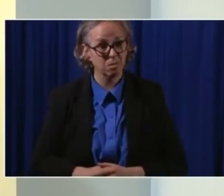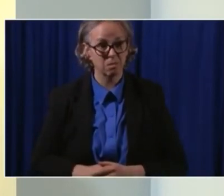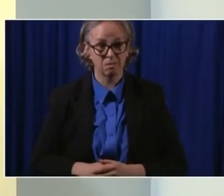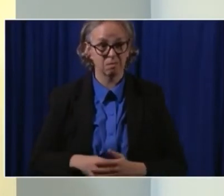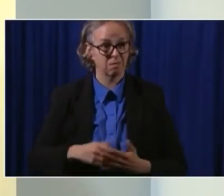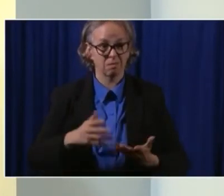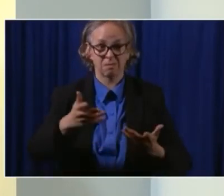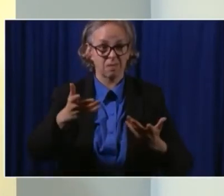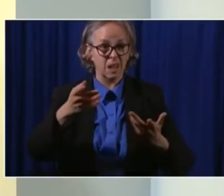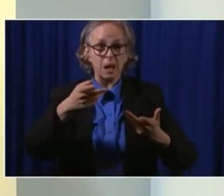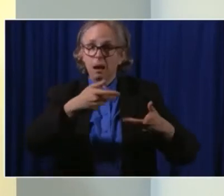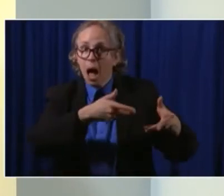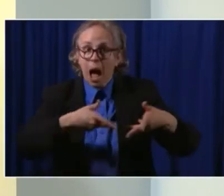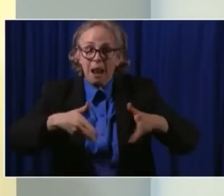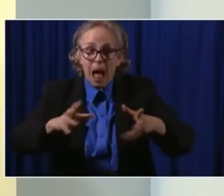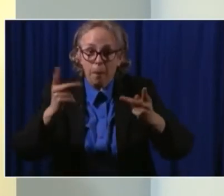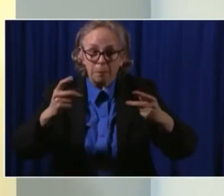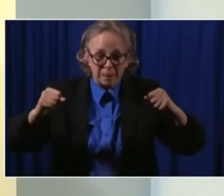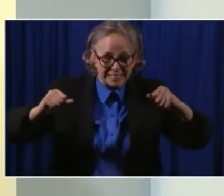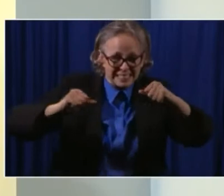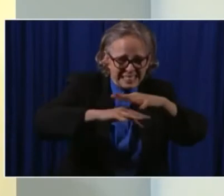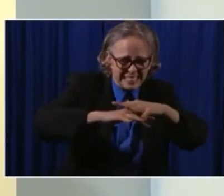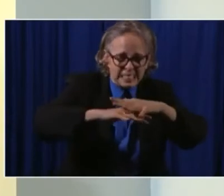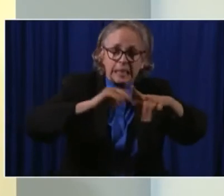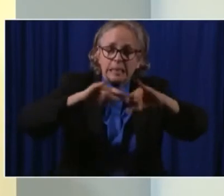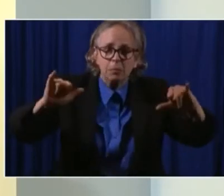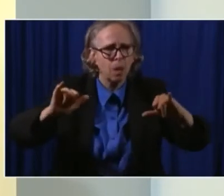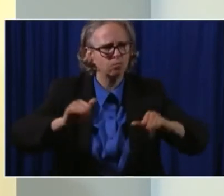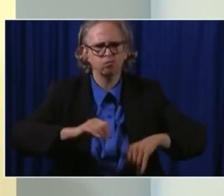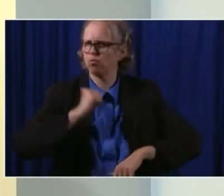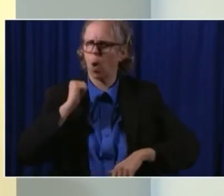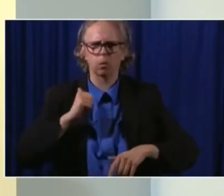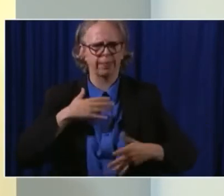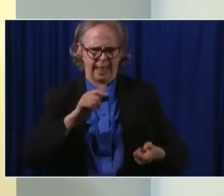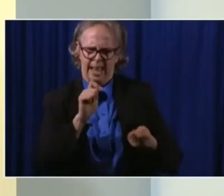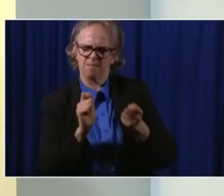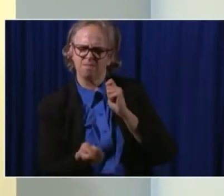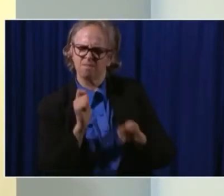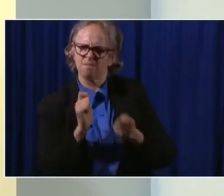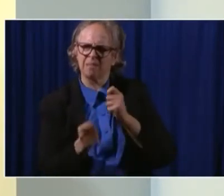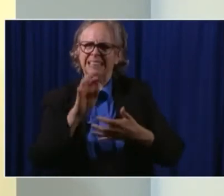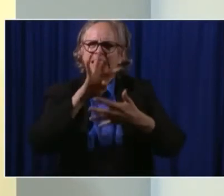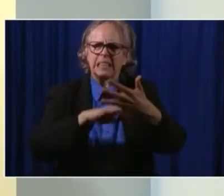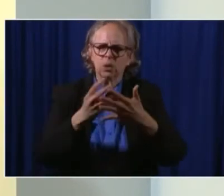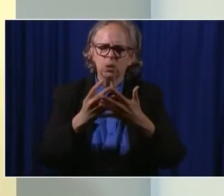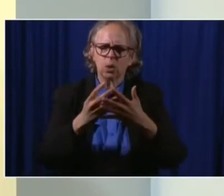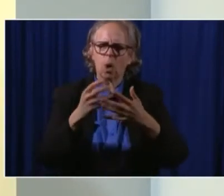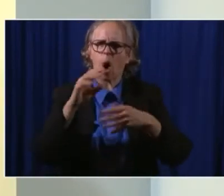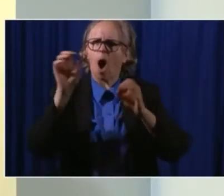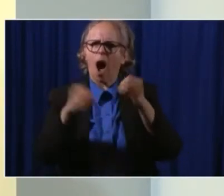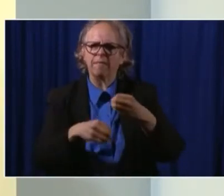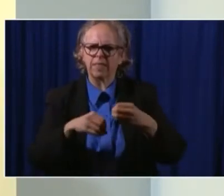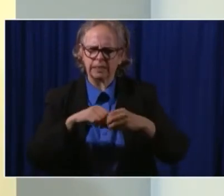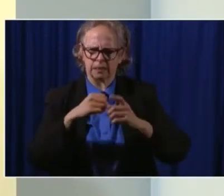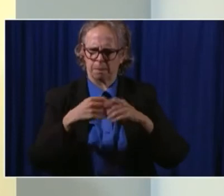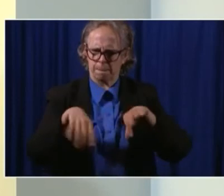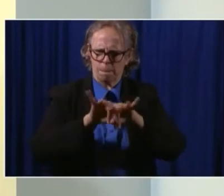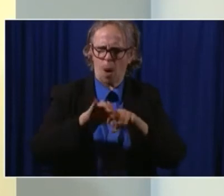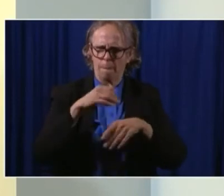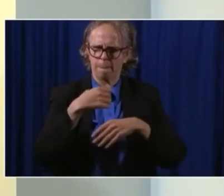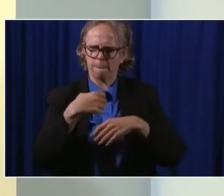office environments to reduce the density in those facilities, reducing